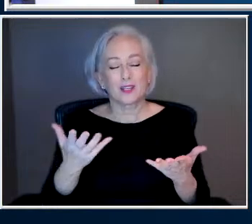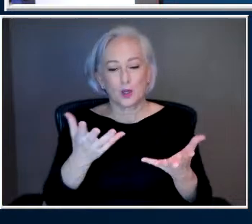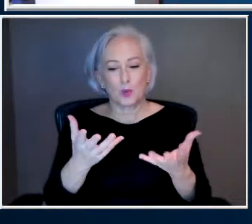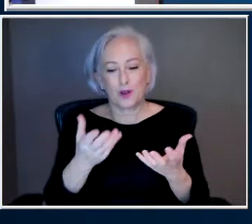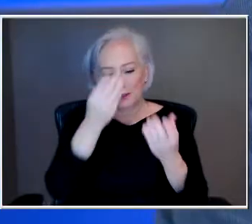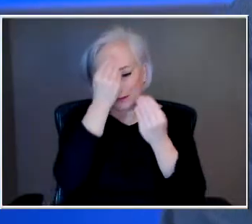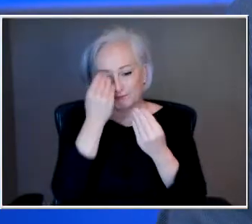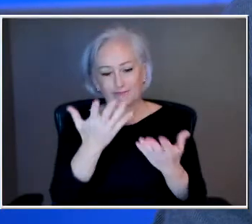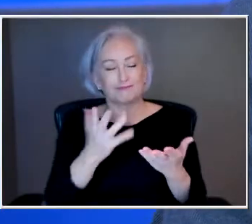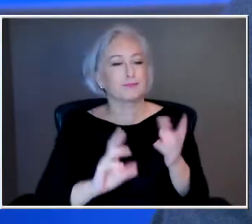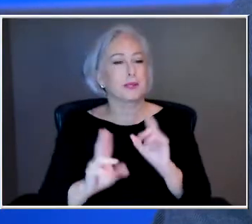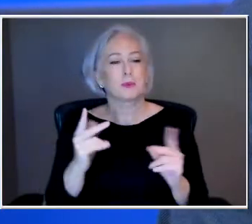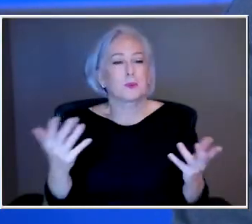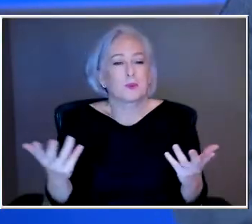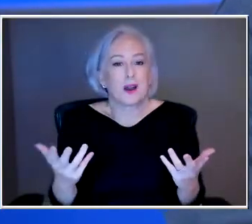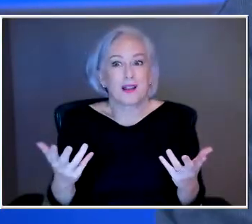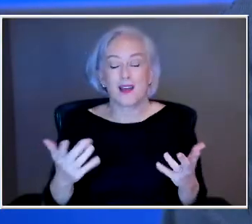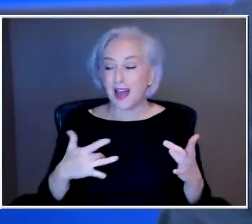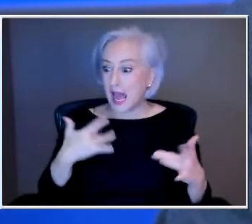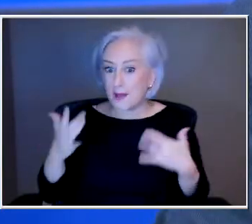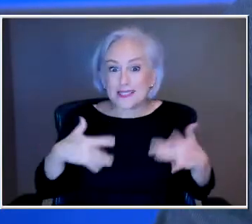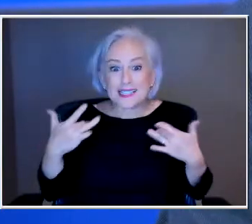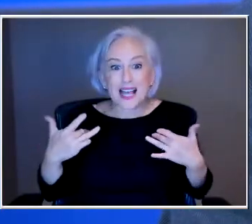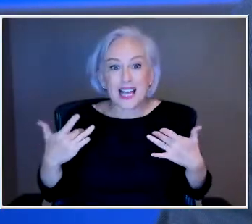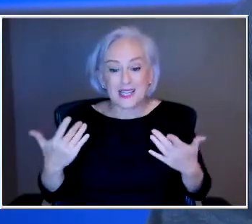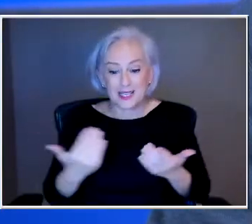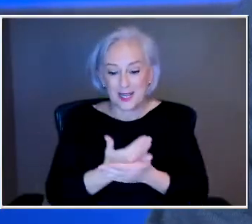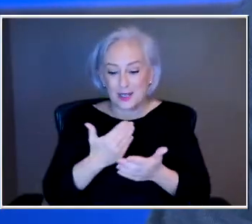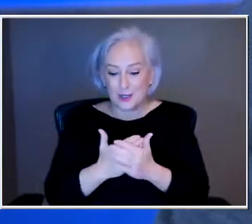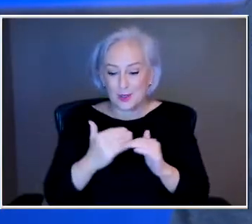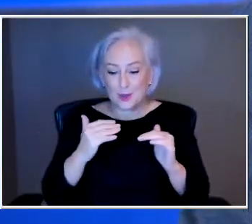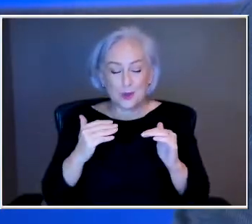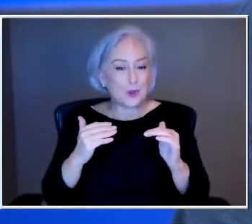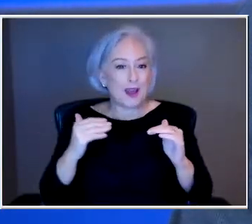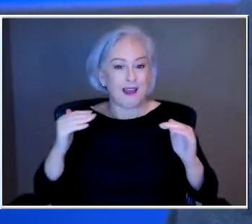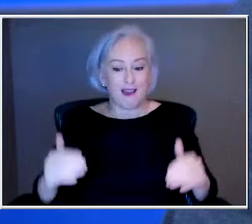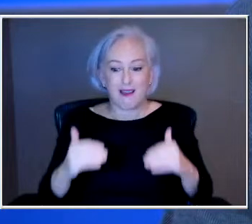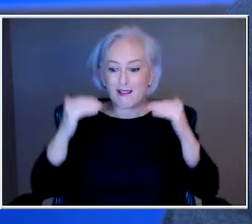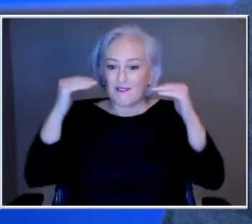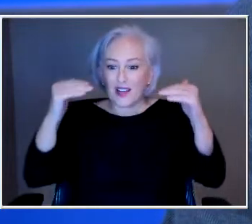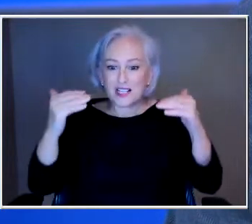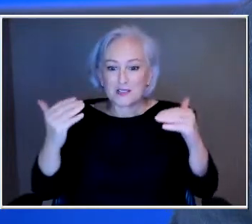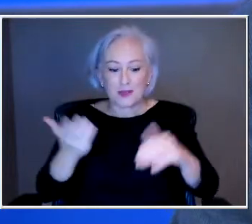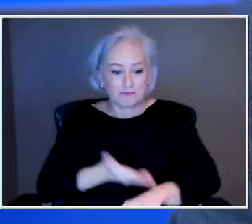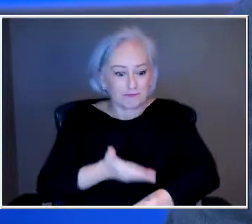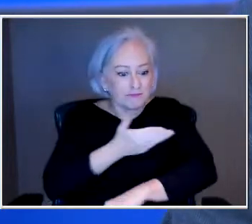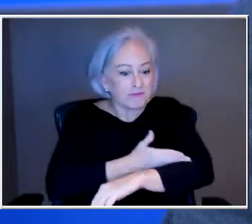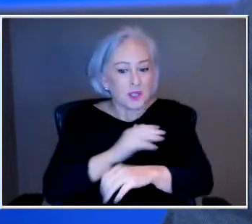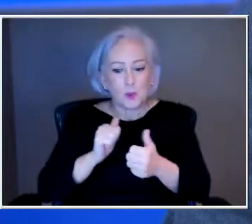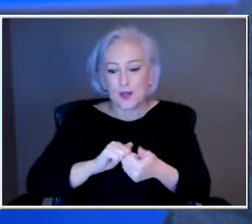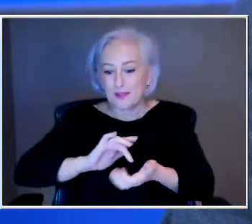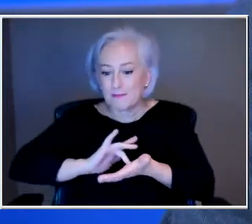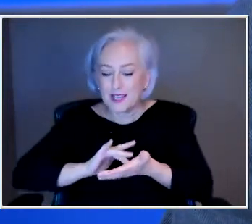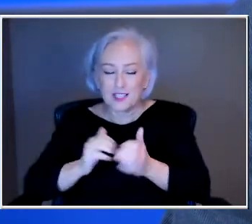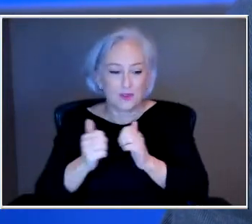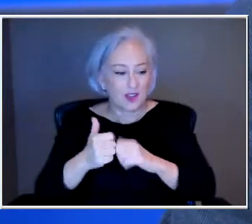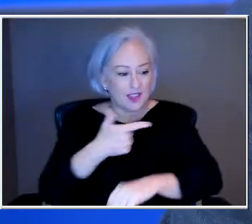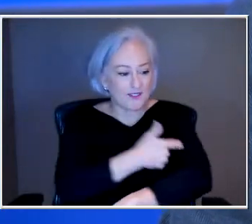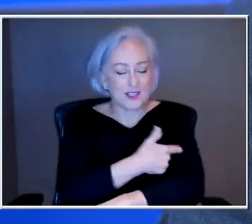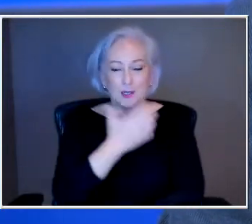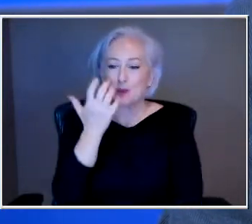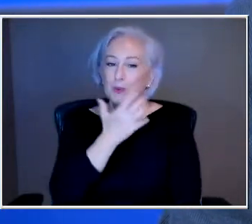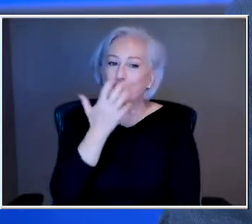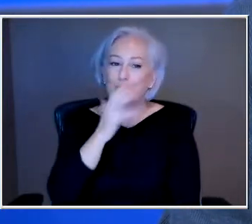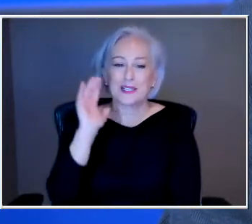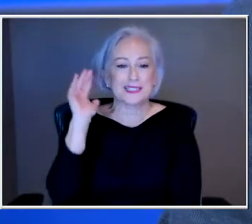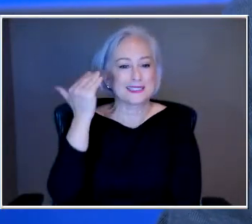I'm excited with all the new advancements. Dr. Kasi was talking about all these vaccines and all these new advancements. It really seems like there's been a lot of those in the last 5